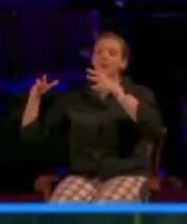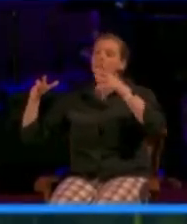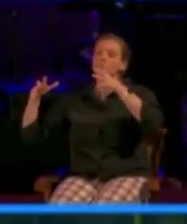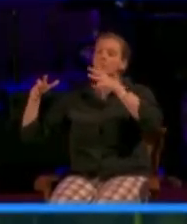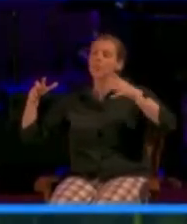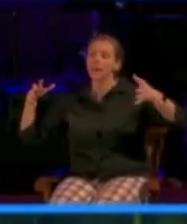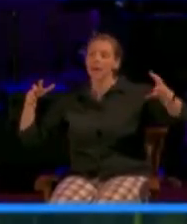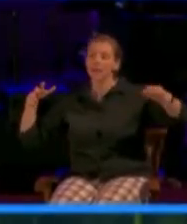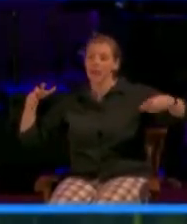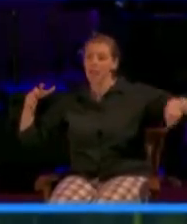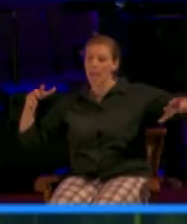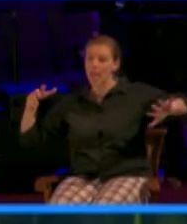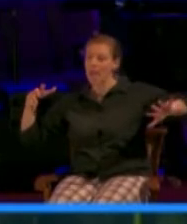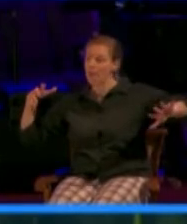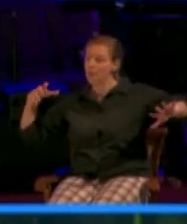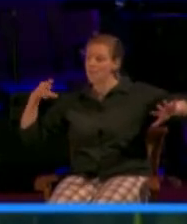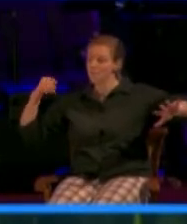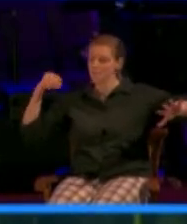Boy, now I get it.